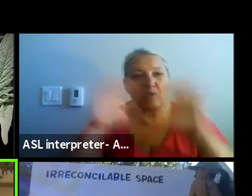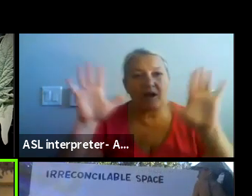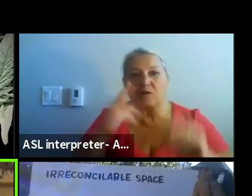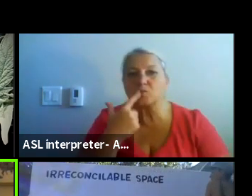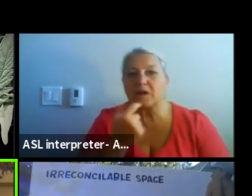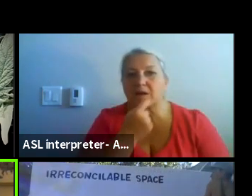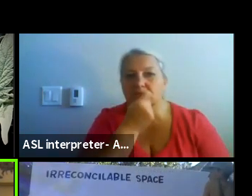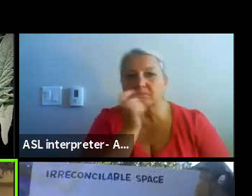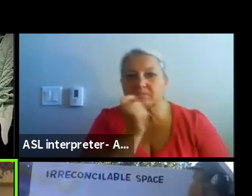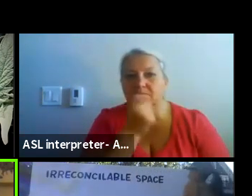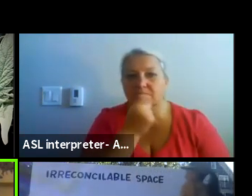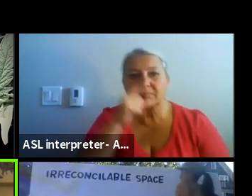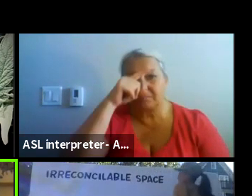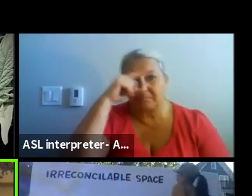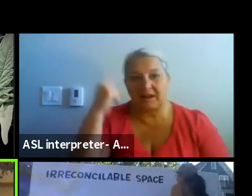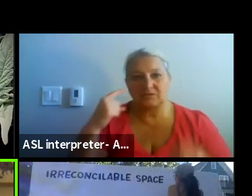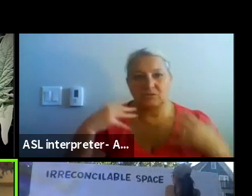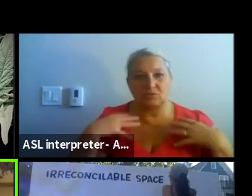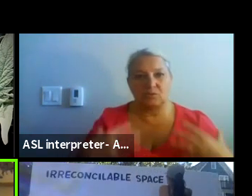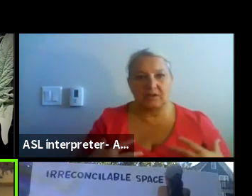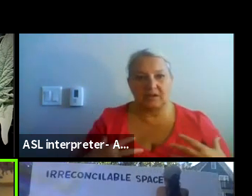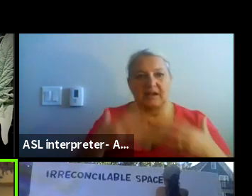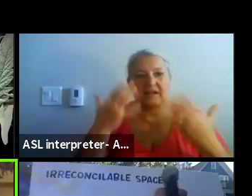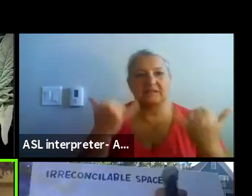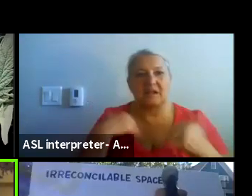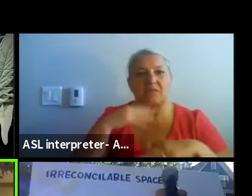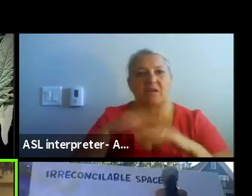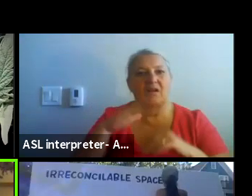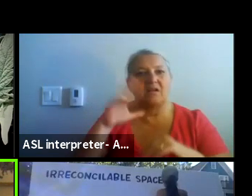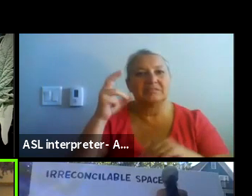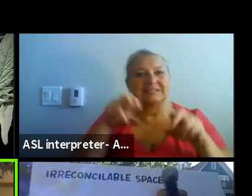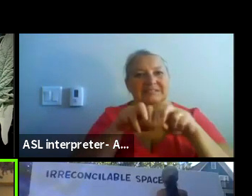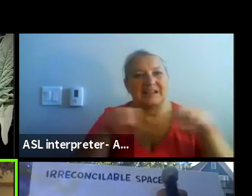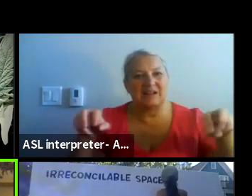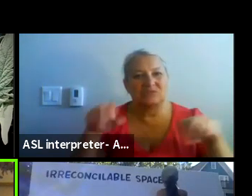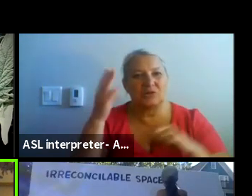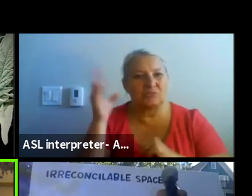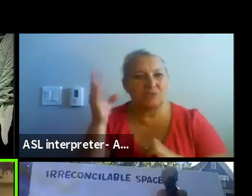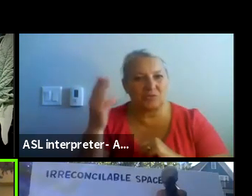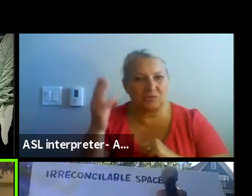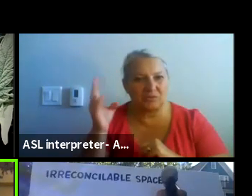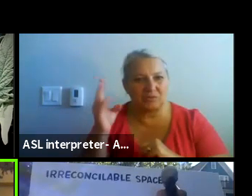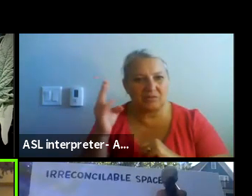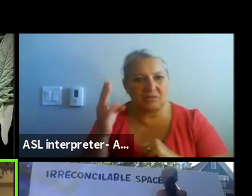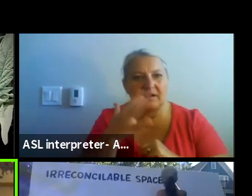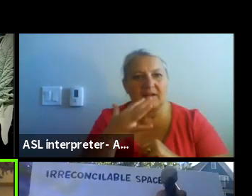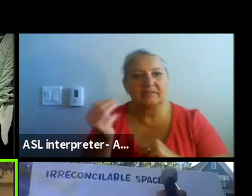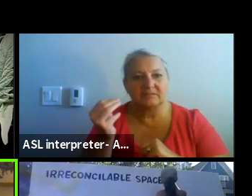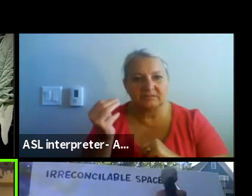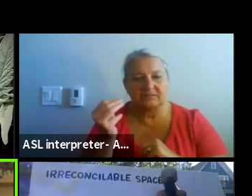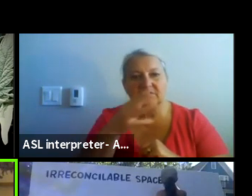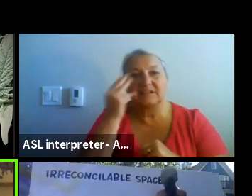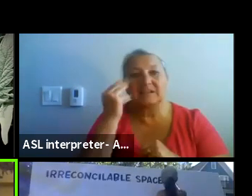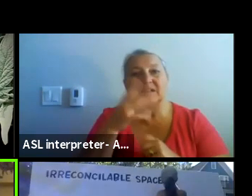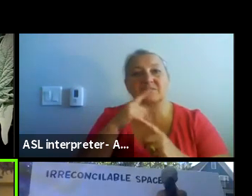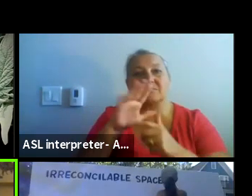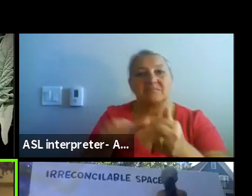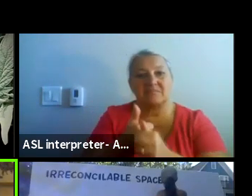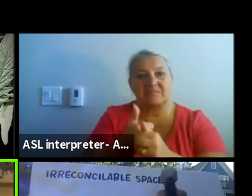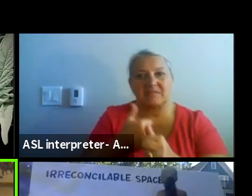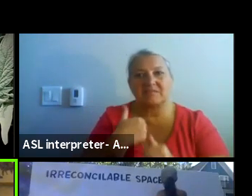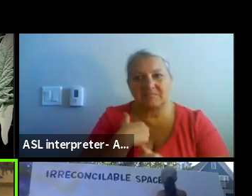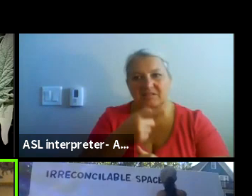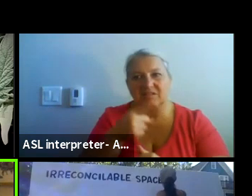black sweater, and I'm sitting on a blue couch. And then there is art behind me, and you